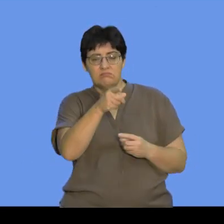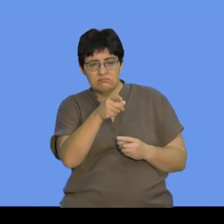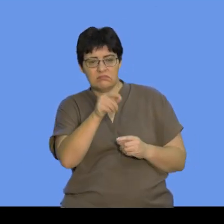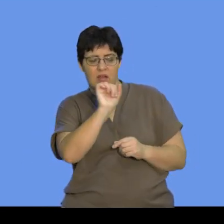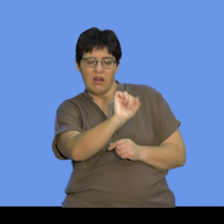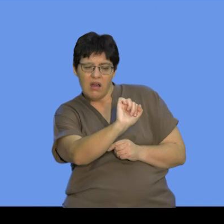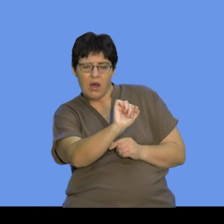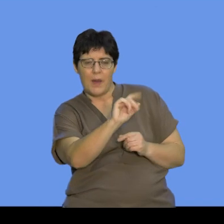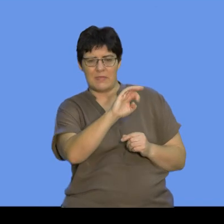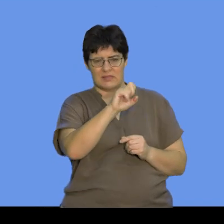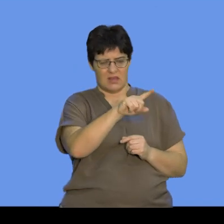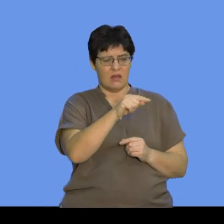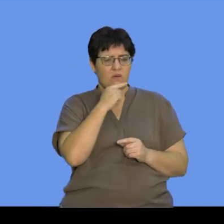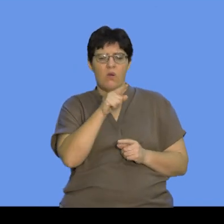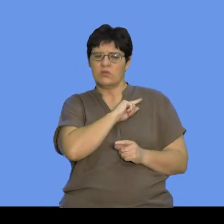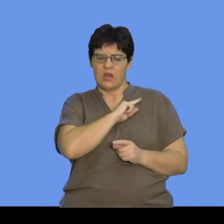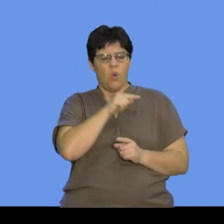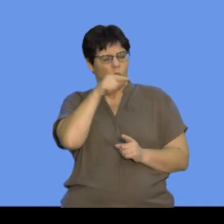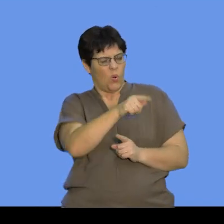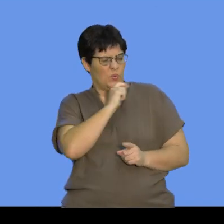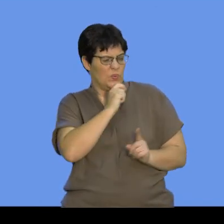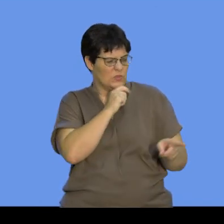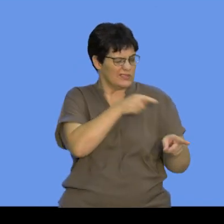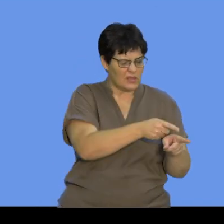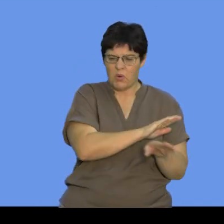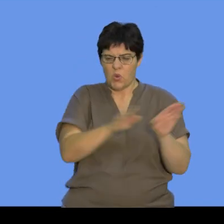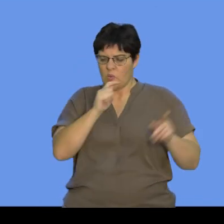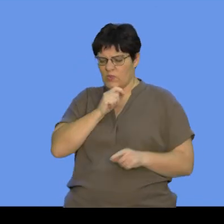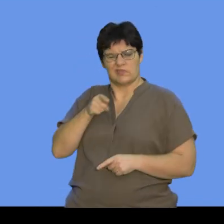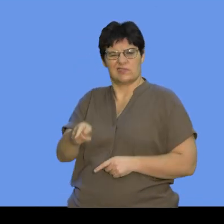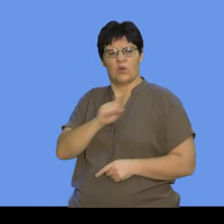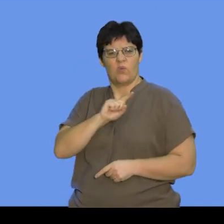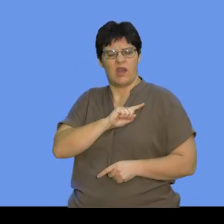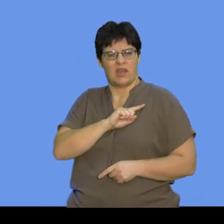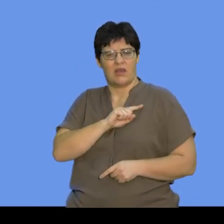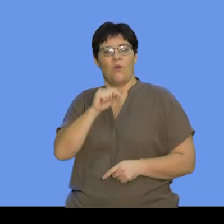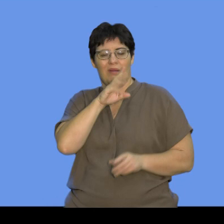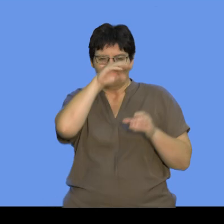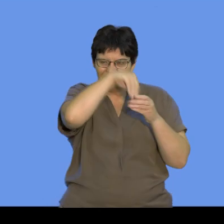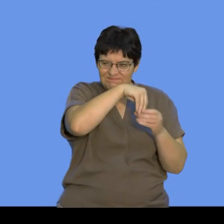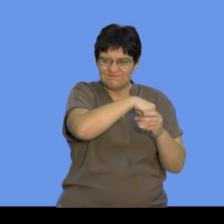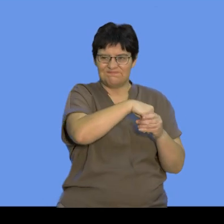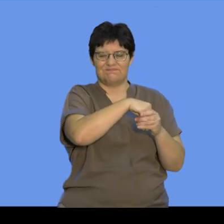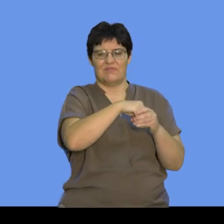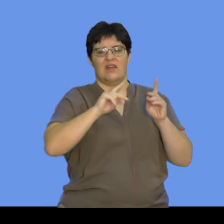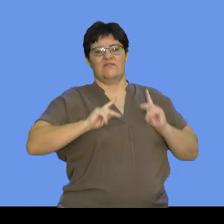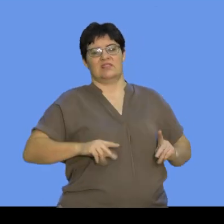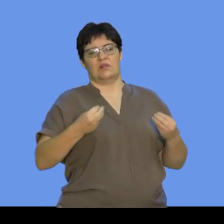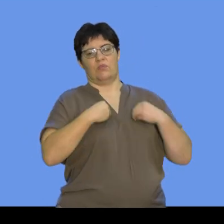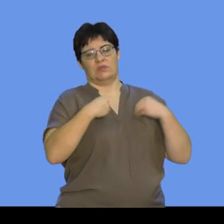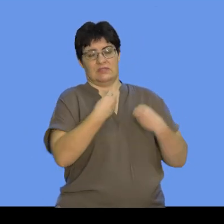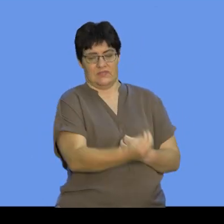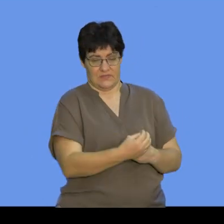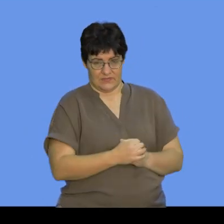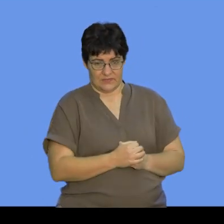determines exactly why we use certain types of materials for specific purposes. Also, ultimately, we'll